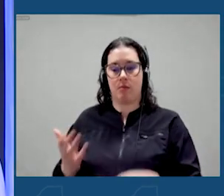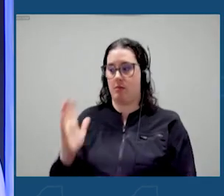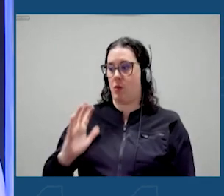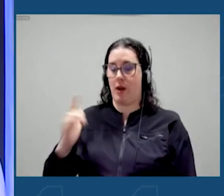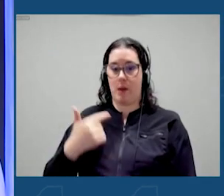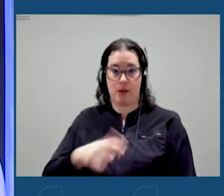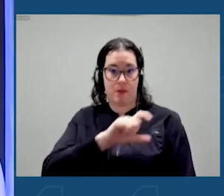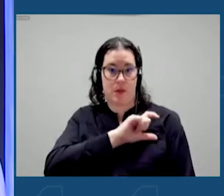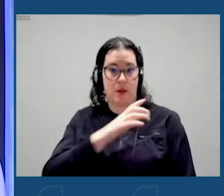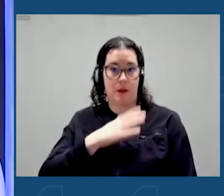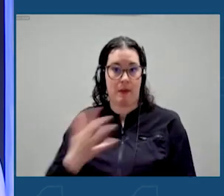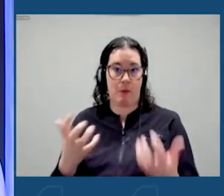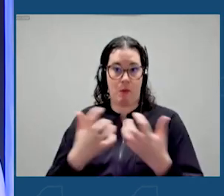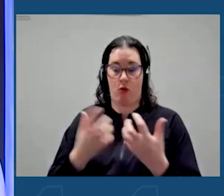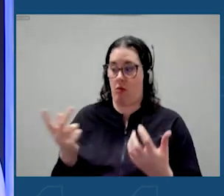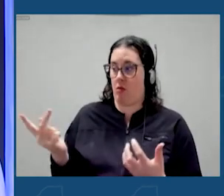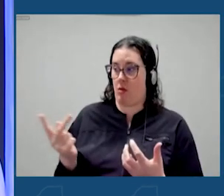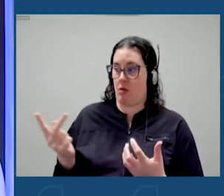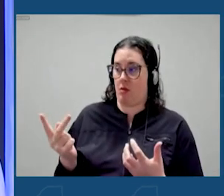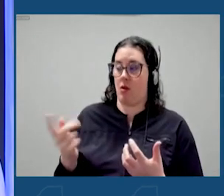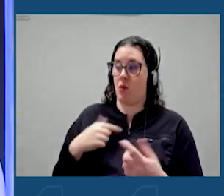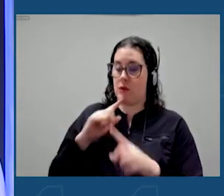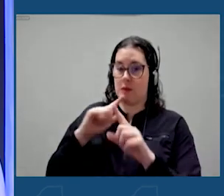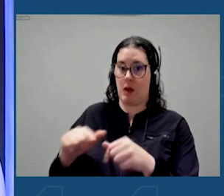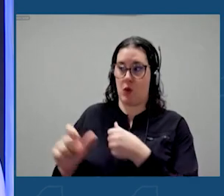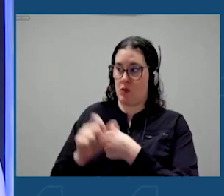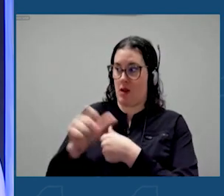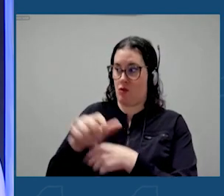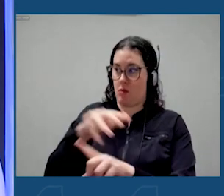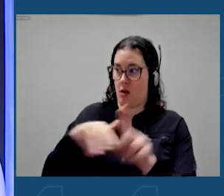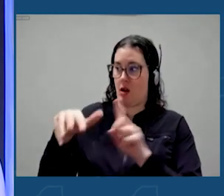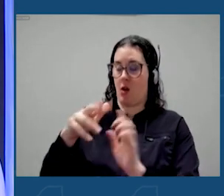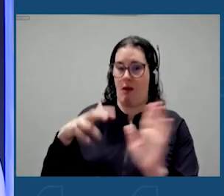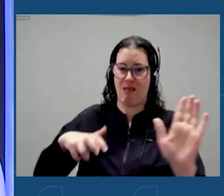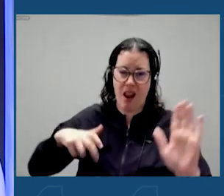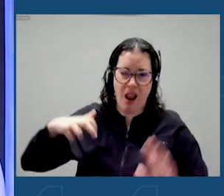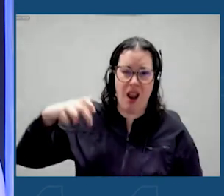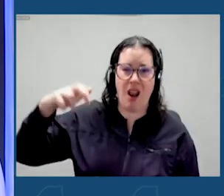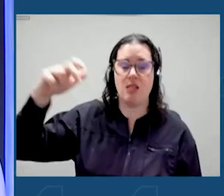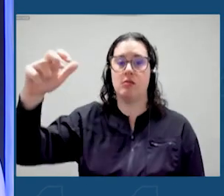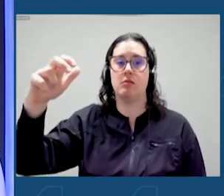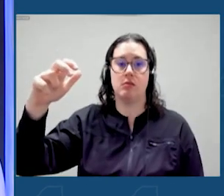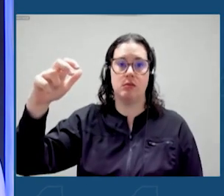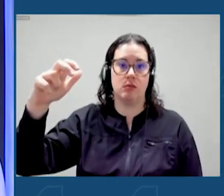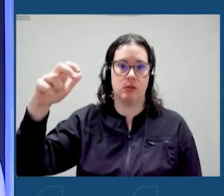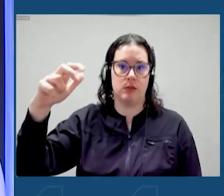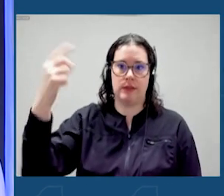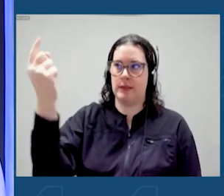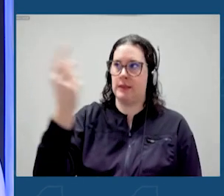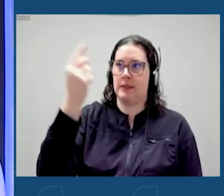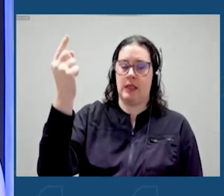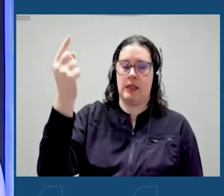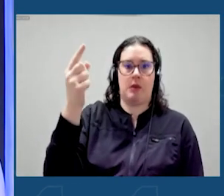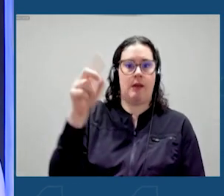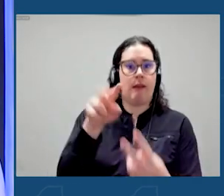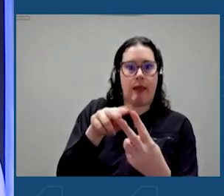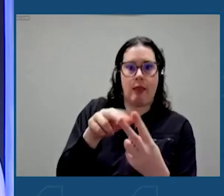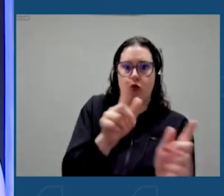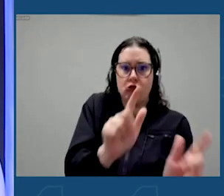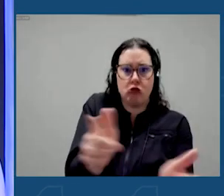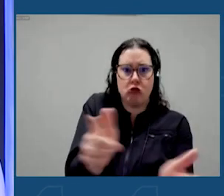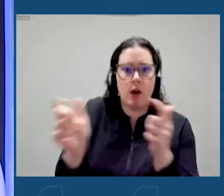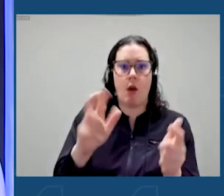and I would respond to a dangerous environment and run up the steps because someone is either in a shooting or a